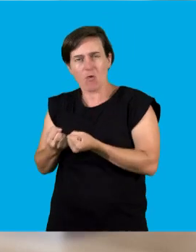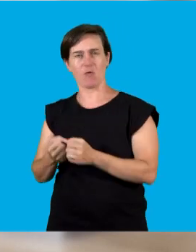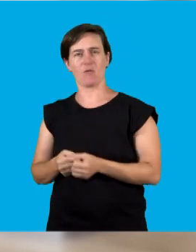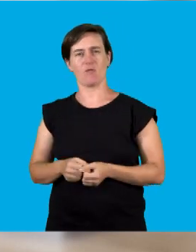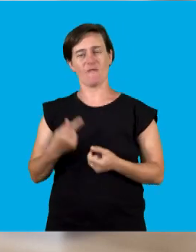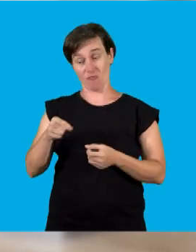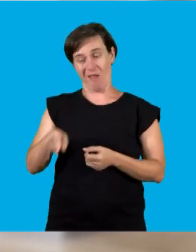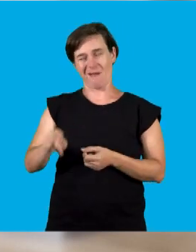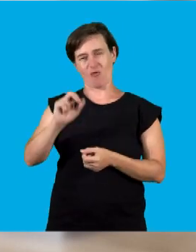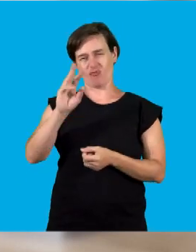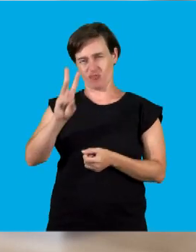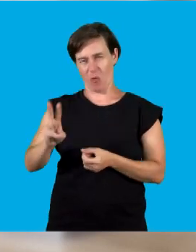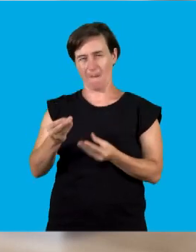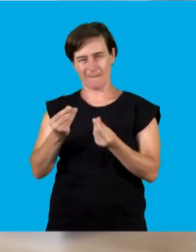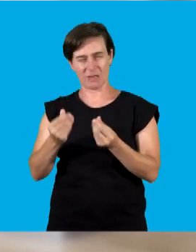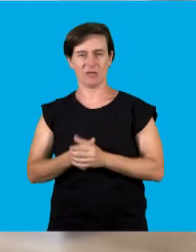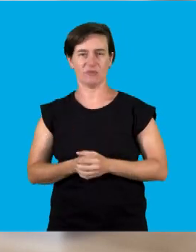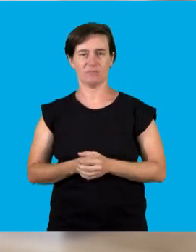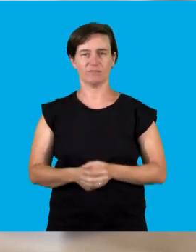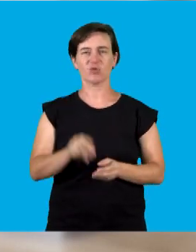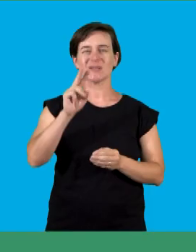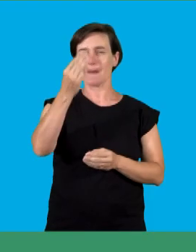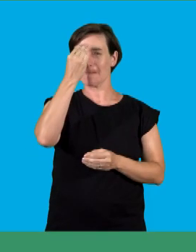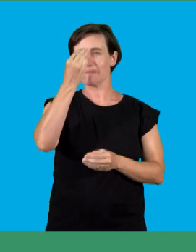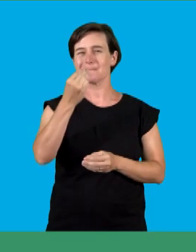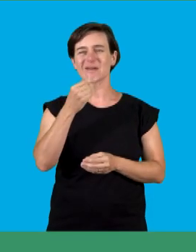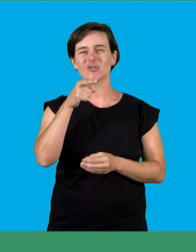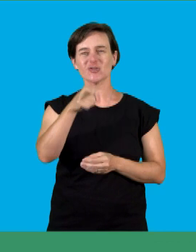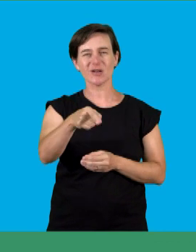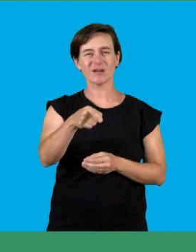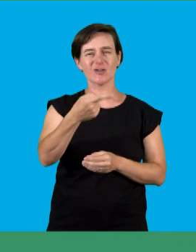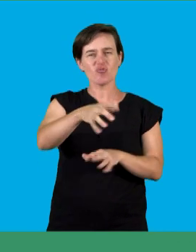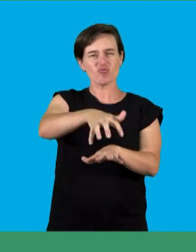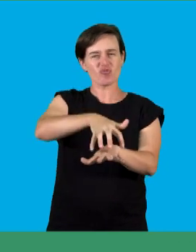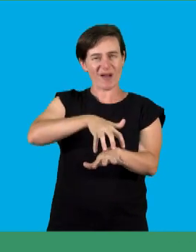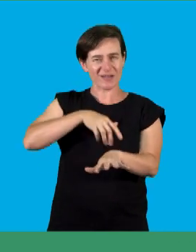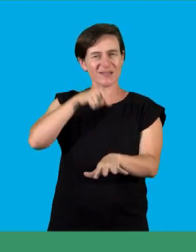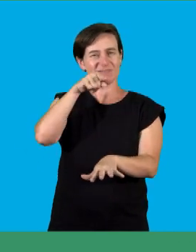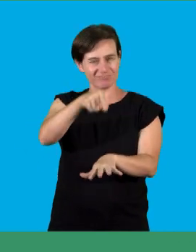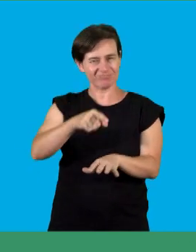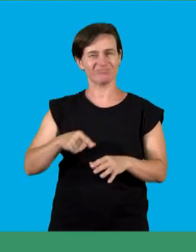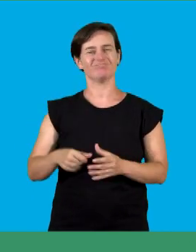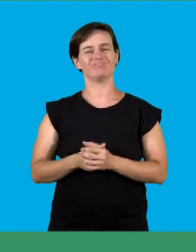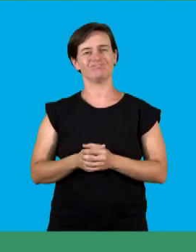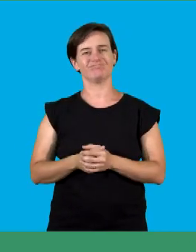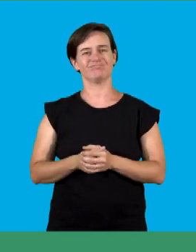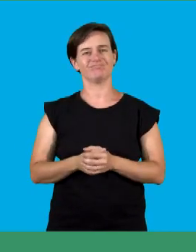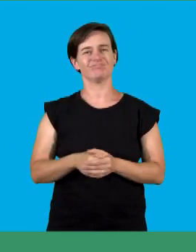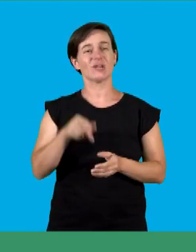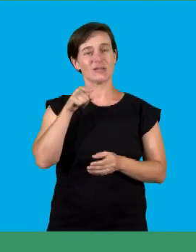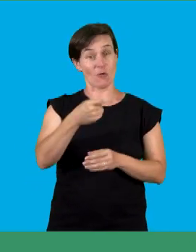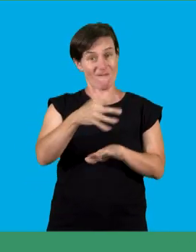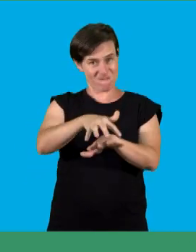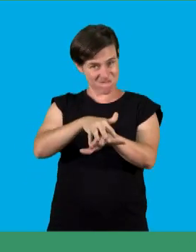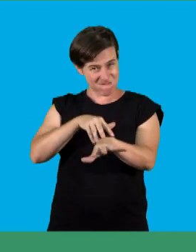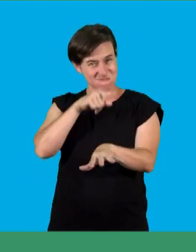out of those raw materials from the nature. As you can see on the picture, we have a tractor, and this is a farm actually, so they are